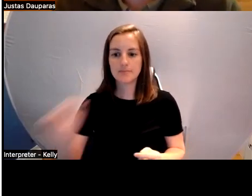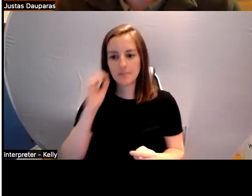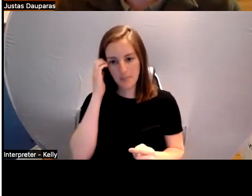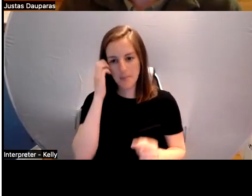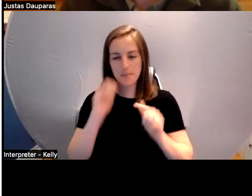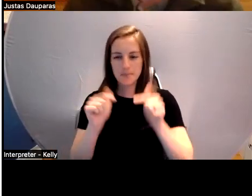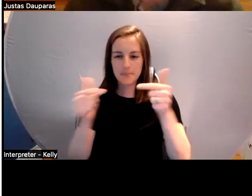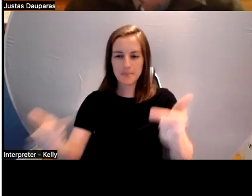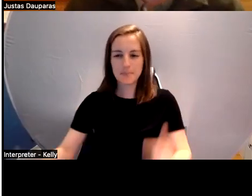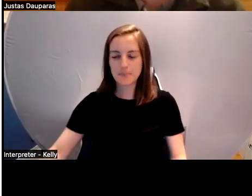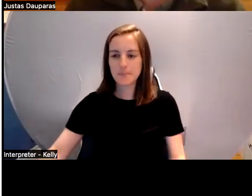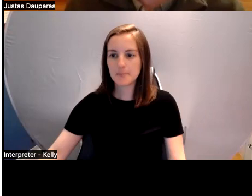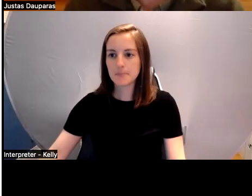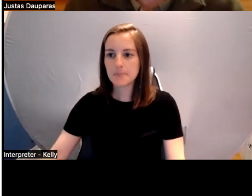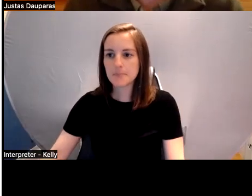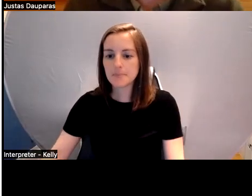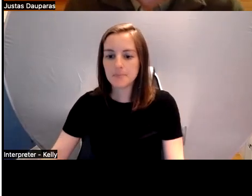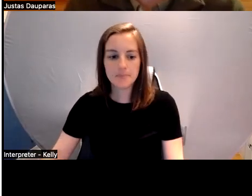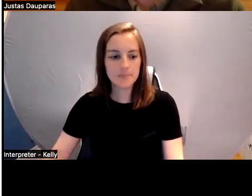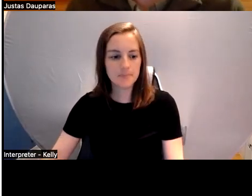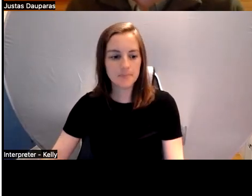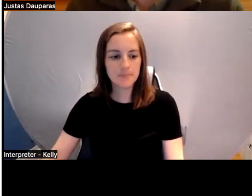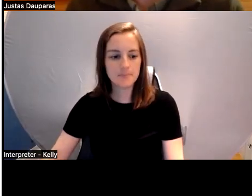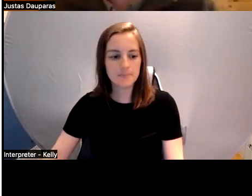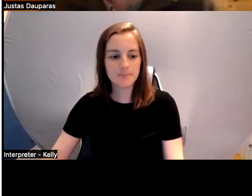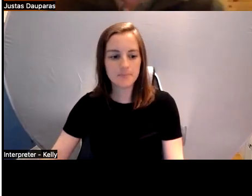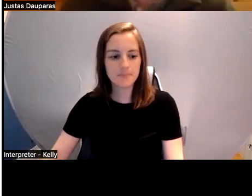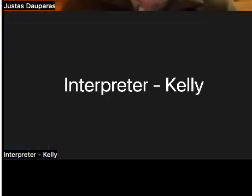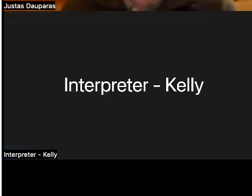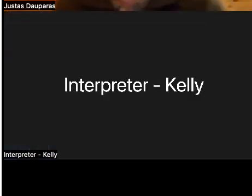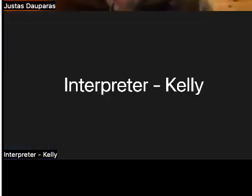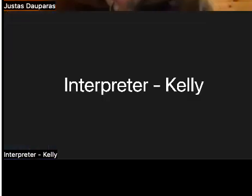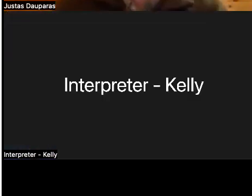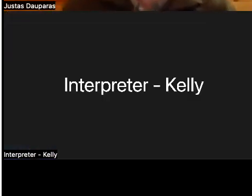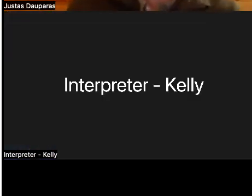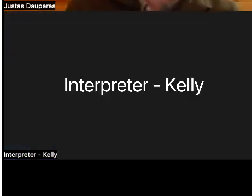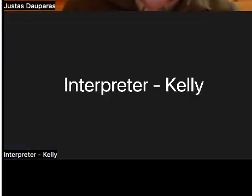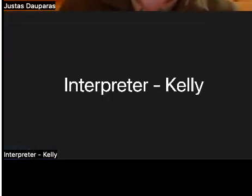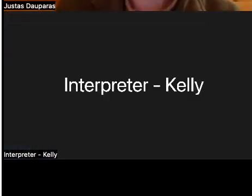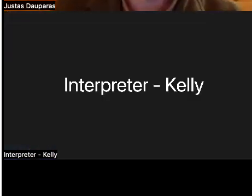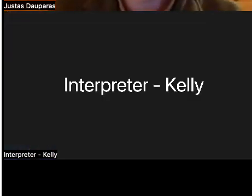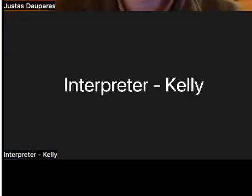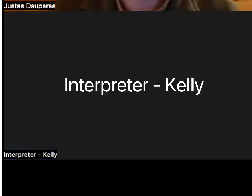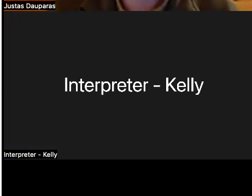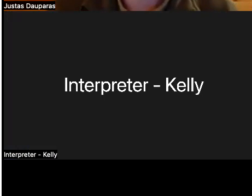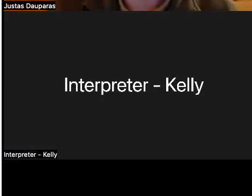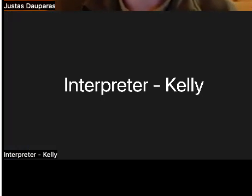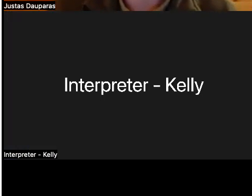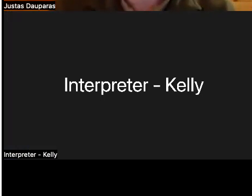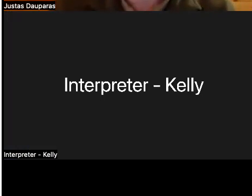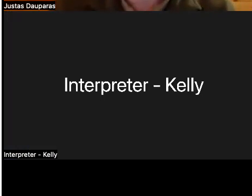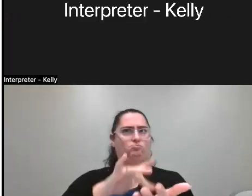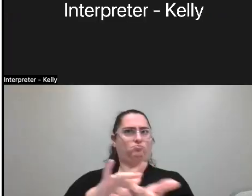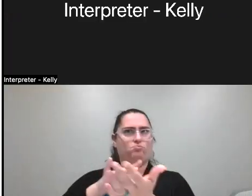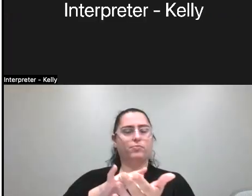how can we evaluate, see how good the method is and what sort of people want they design a sequence? So one of the things that people do is this like